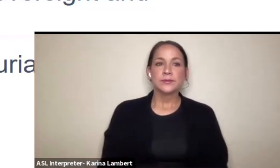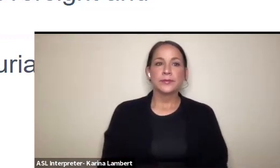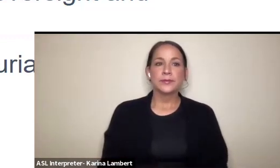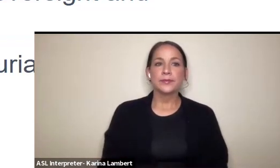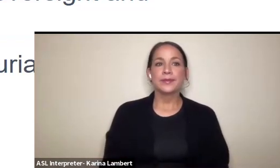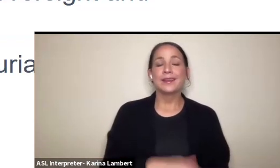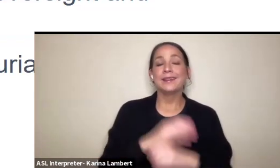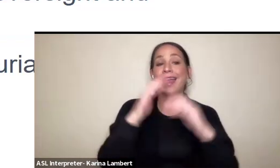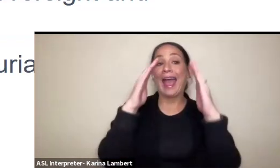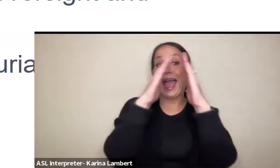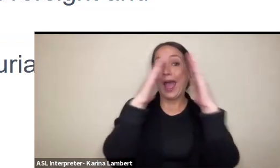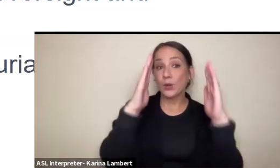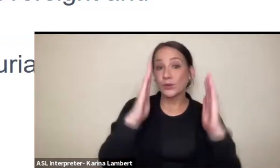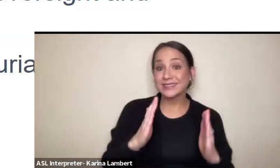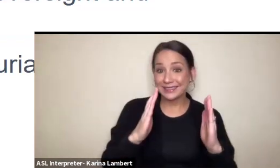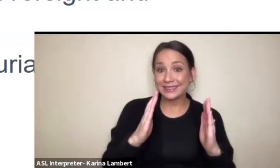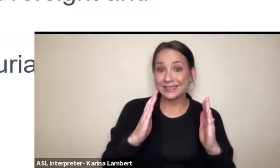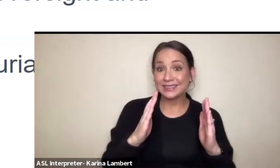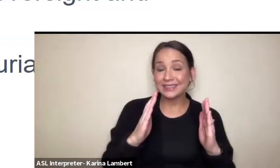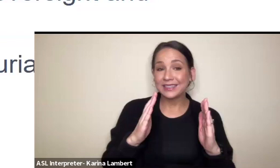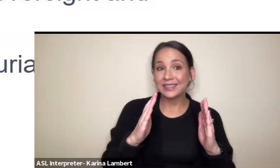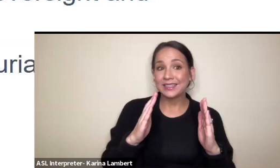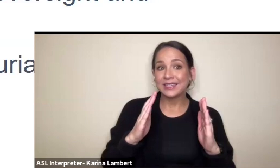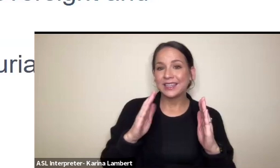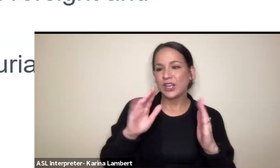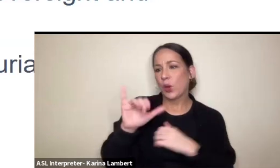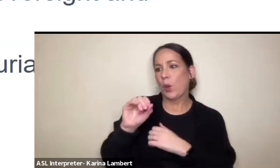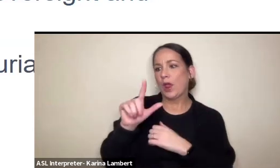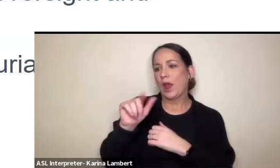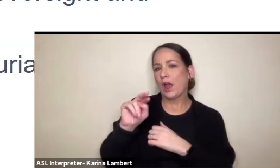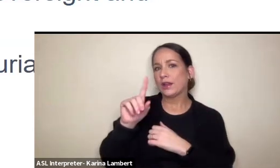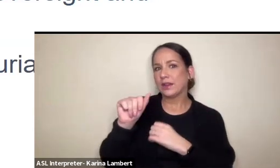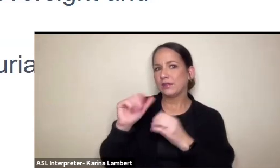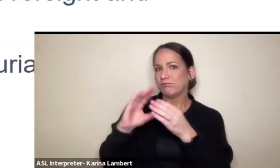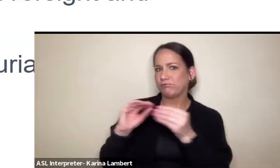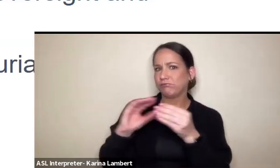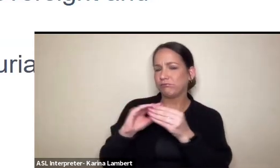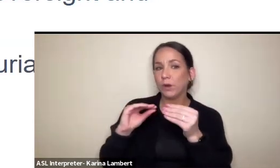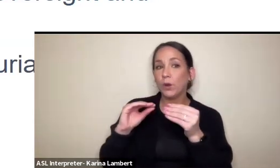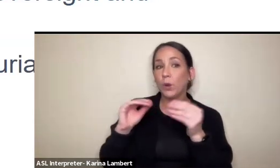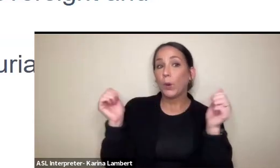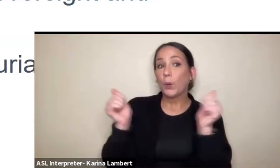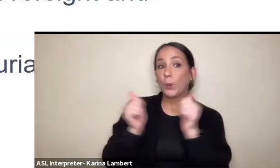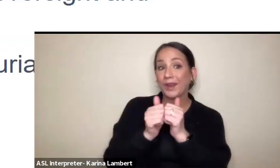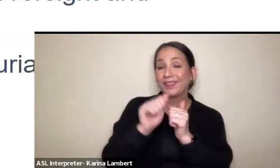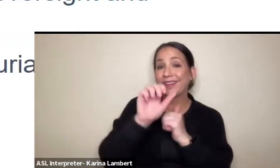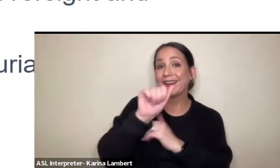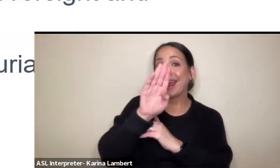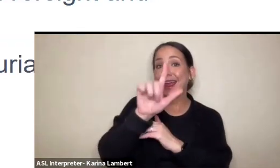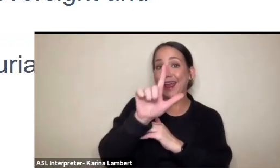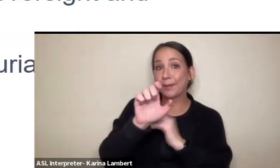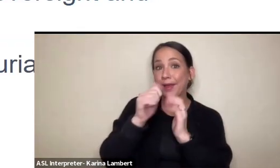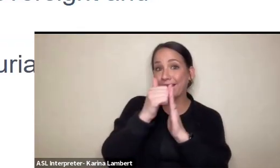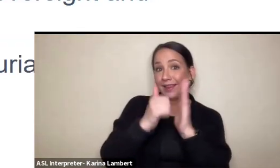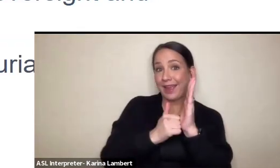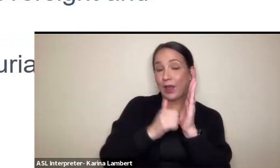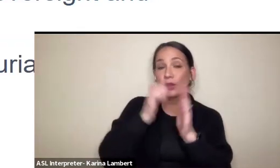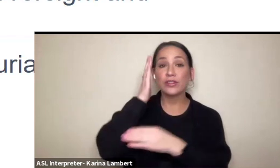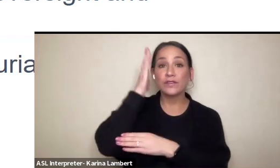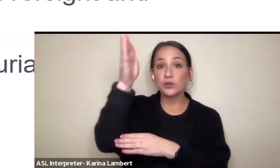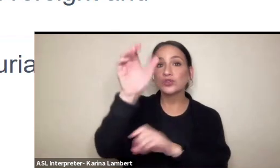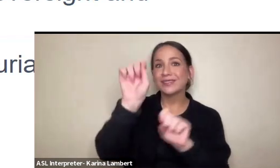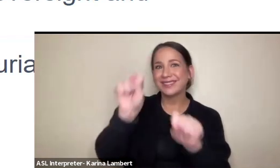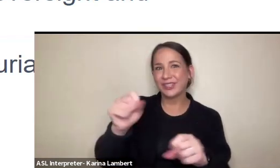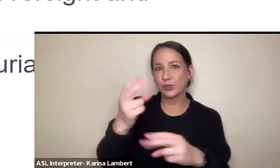Housing, Yolanda talked about this a little bit. So with an ABLE account in the future, you would be able to use the